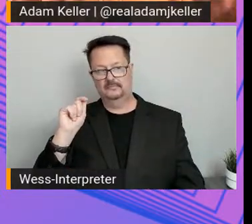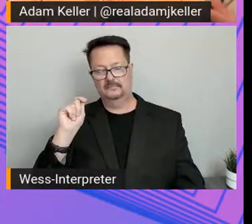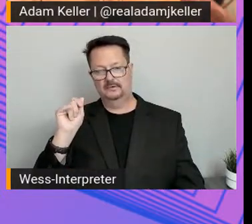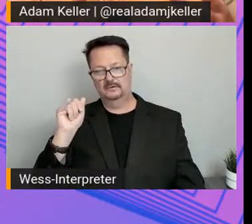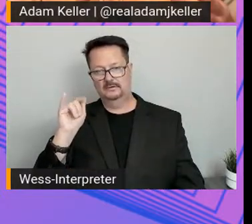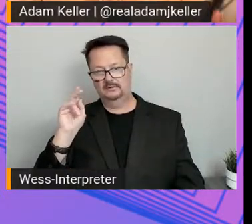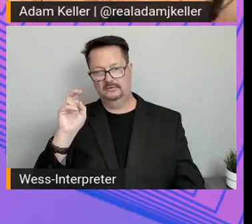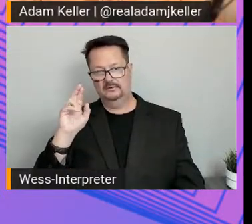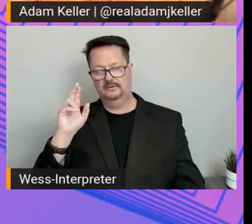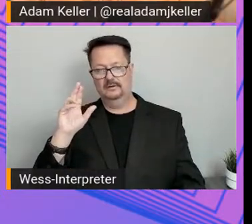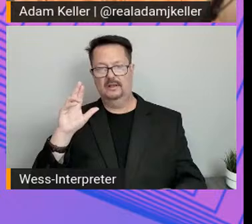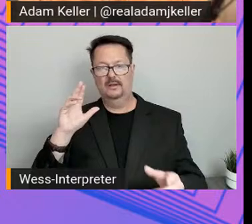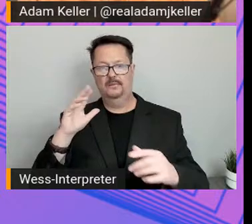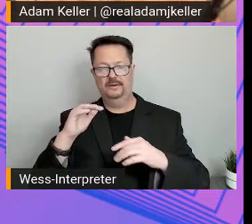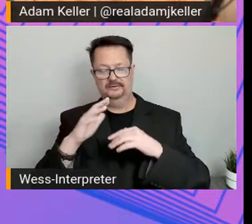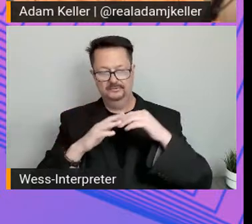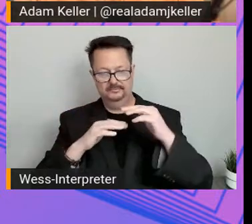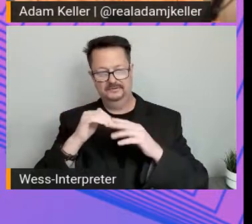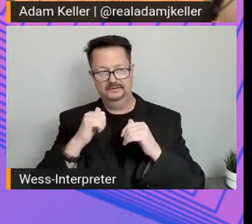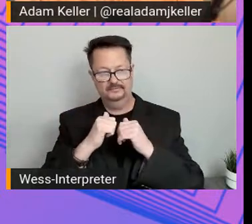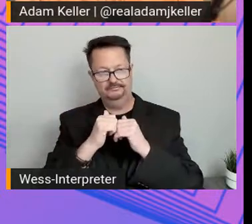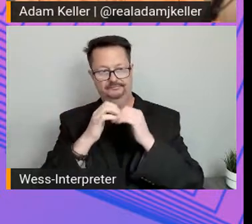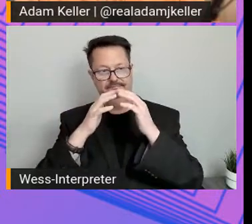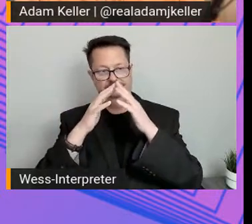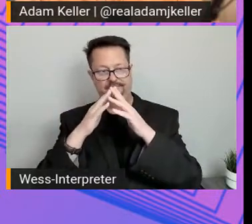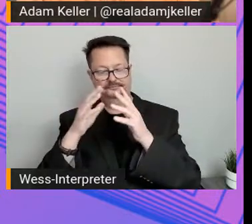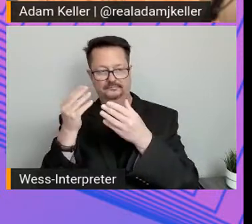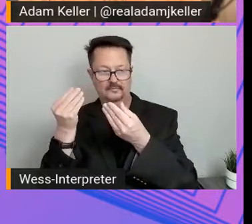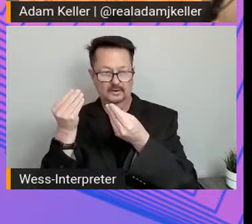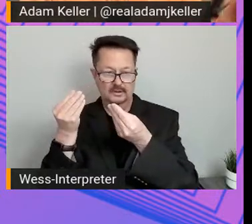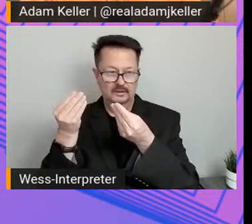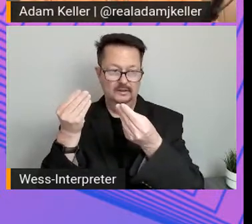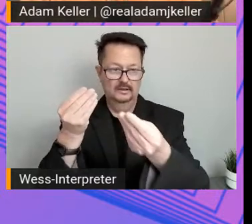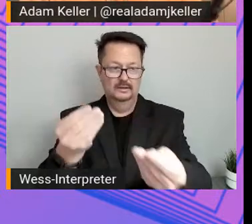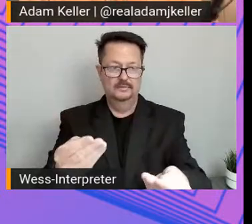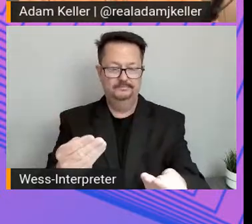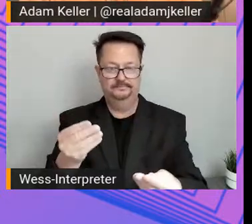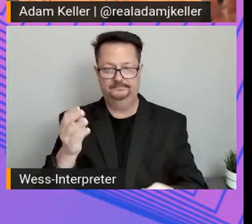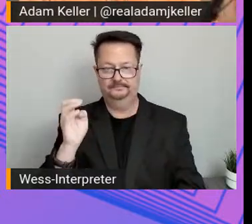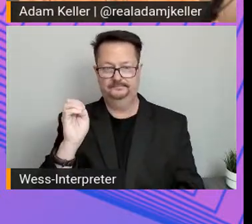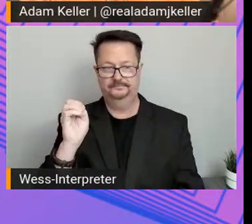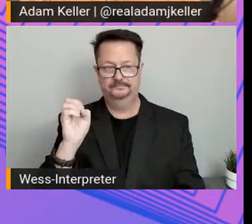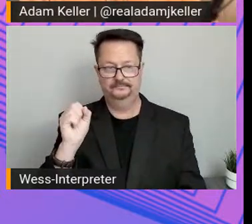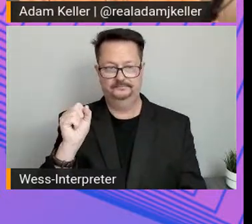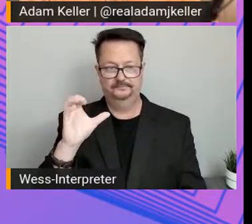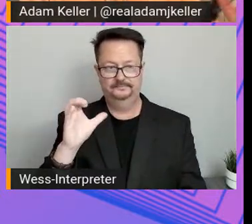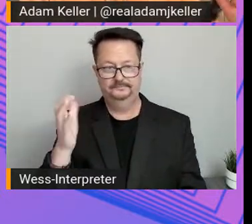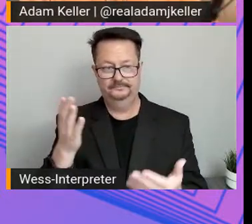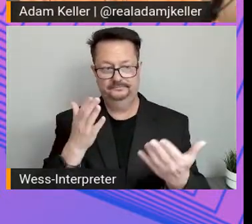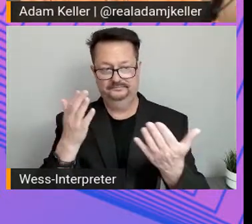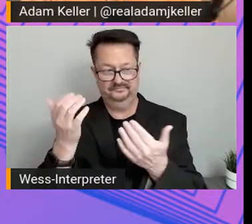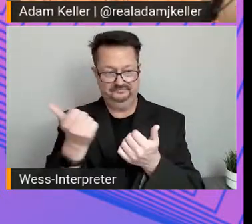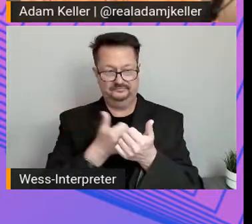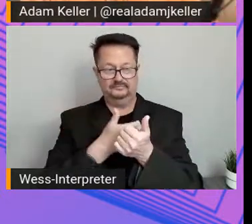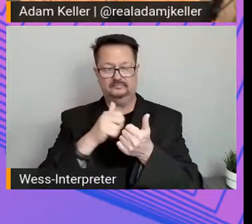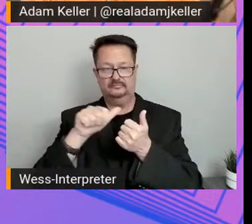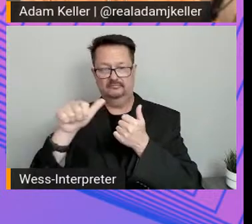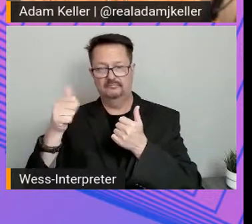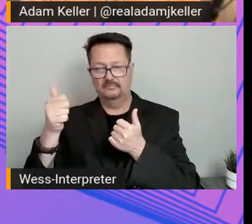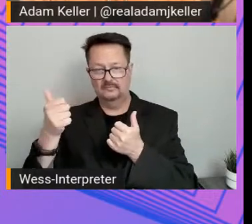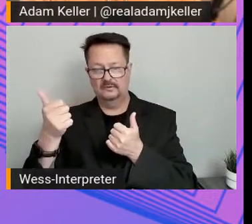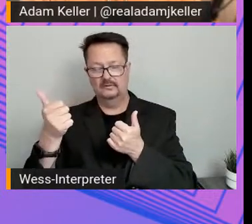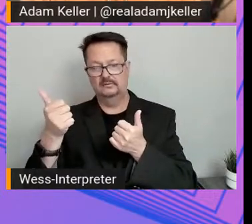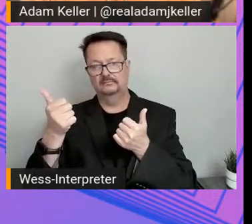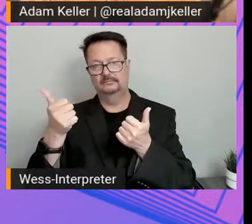and deploy as my ECS service. That's it. Everything else, the application load